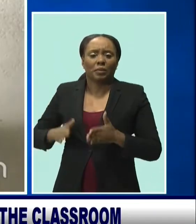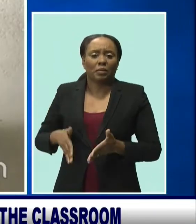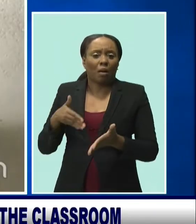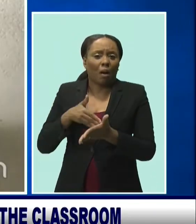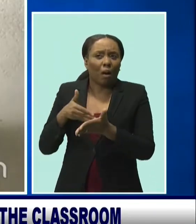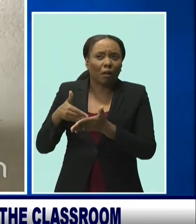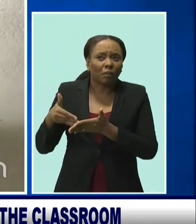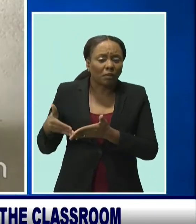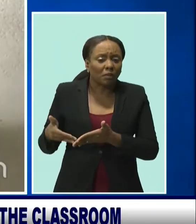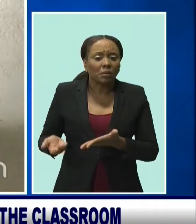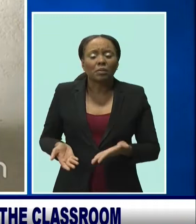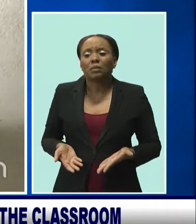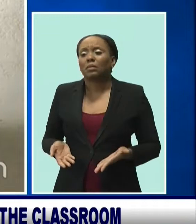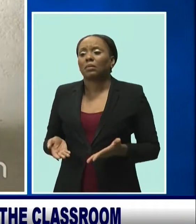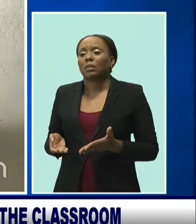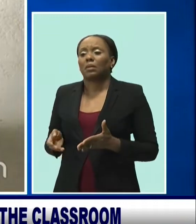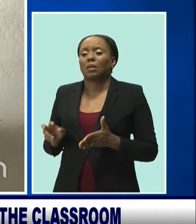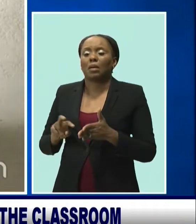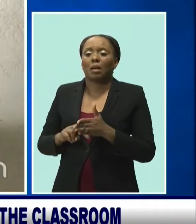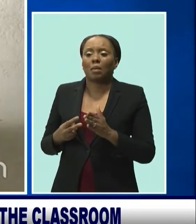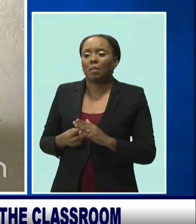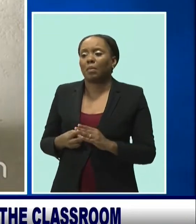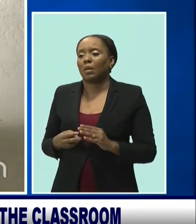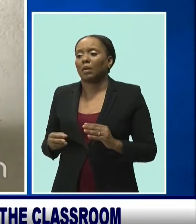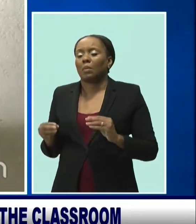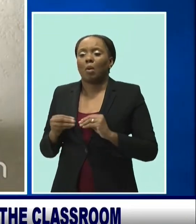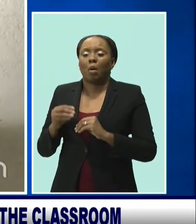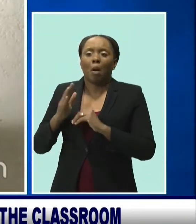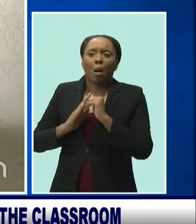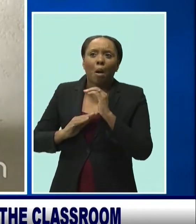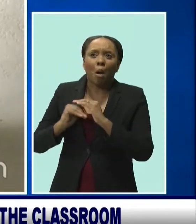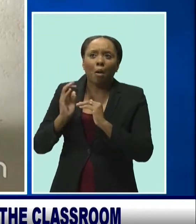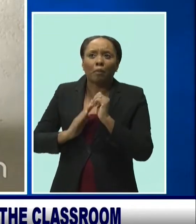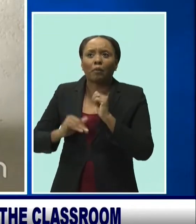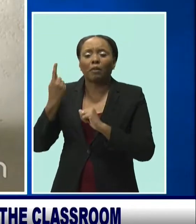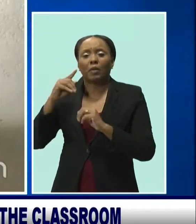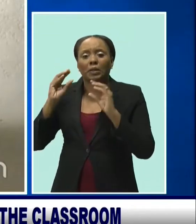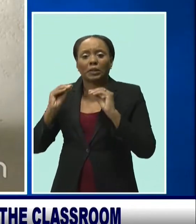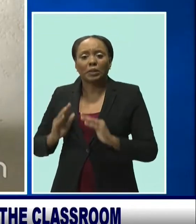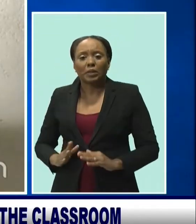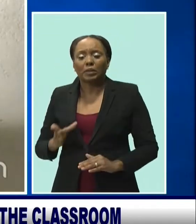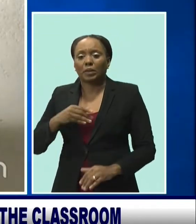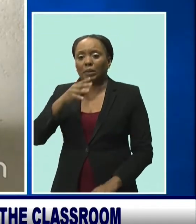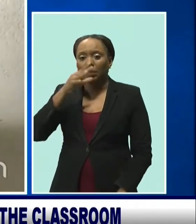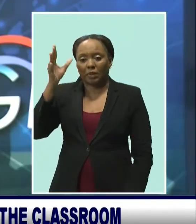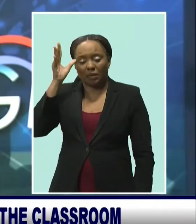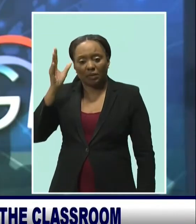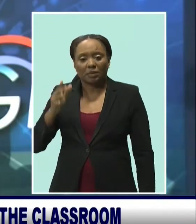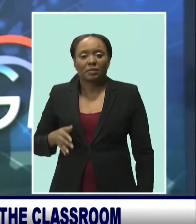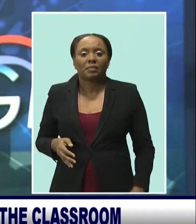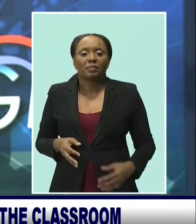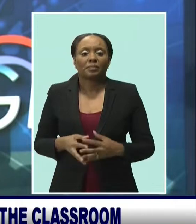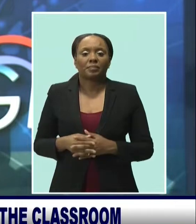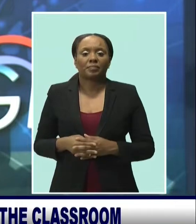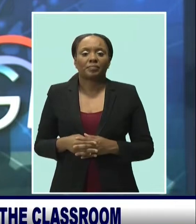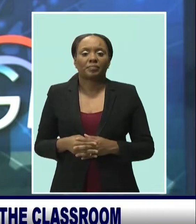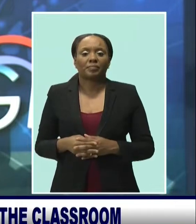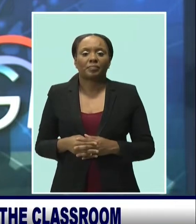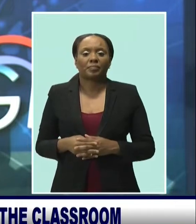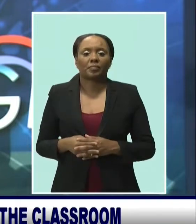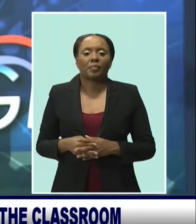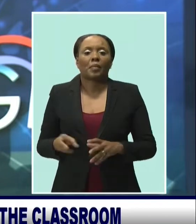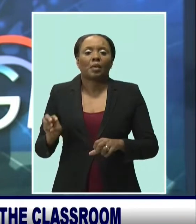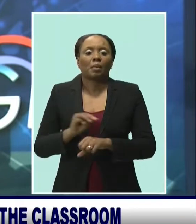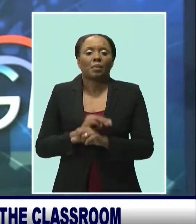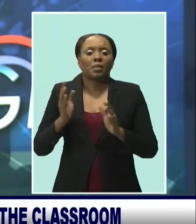so that gives another layer of comfort, certainly to teachers and certainly to parents as well. Minister Bradshaw